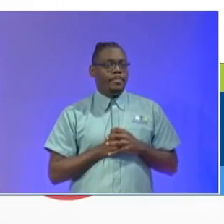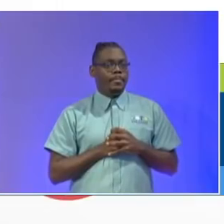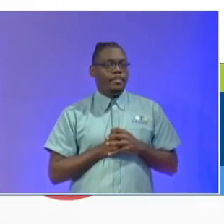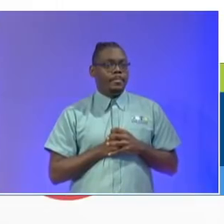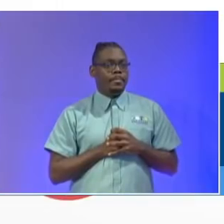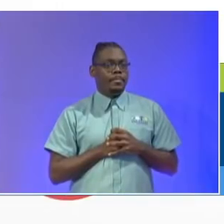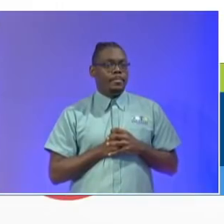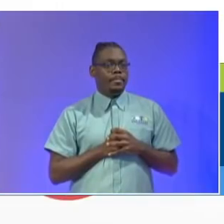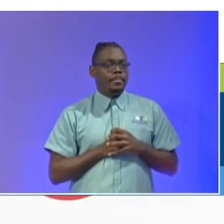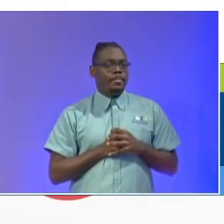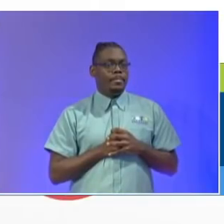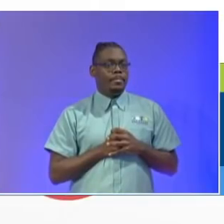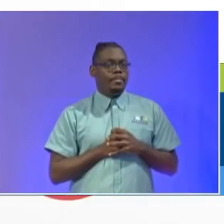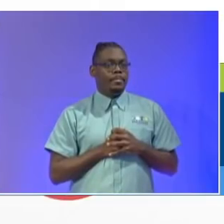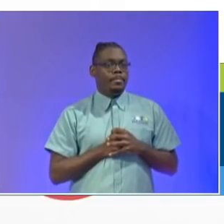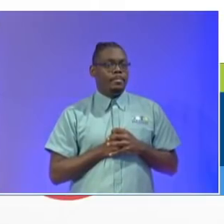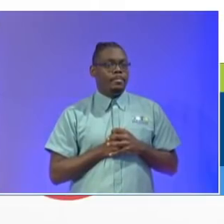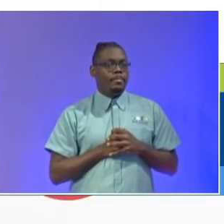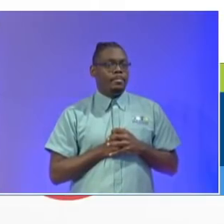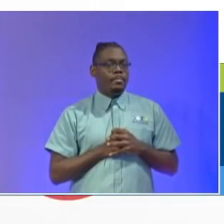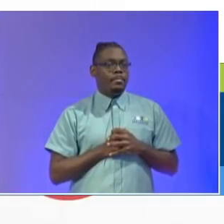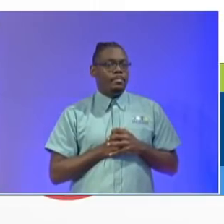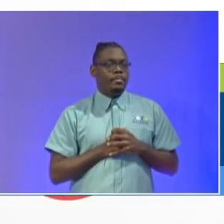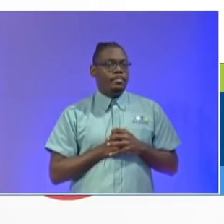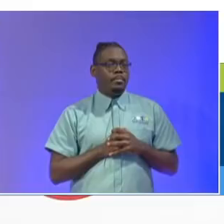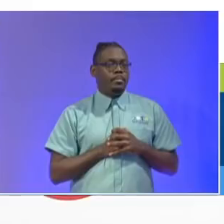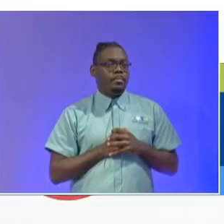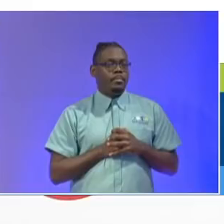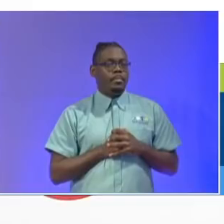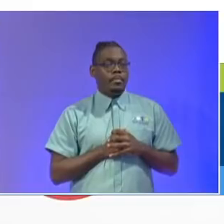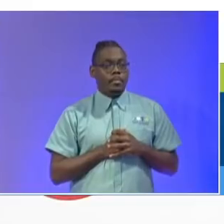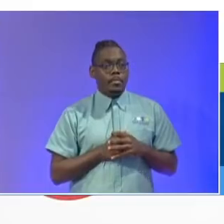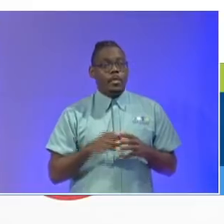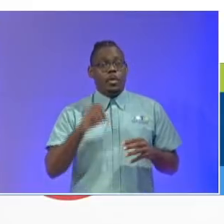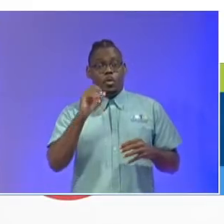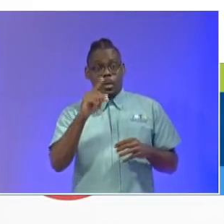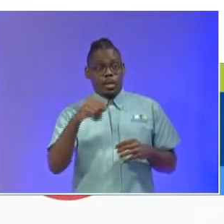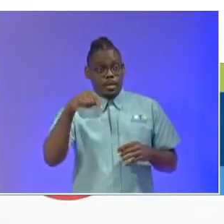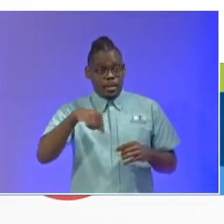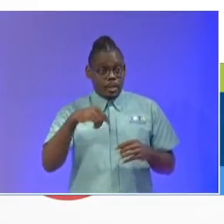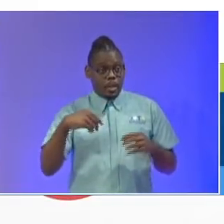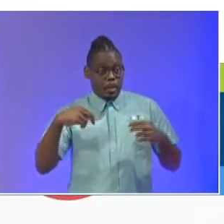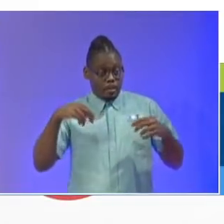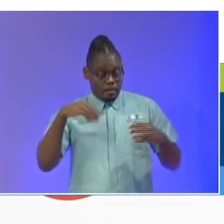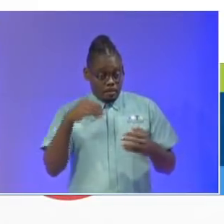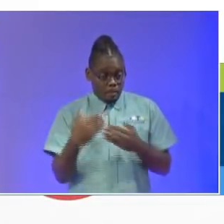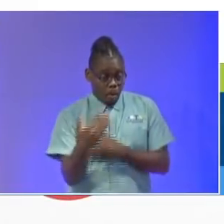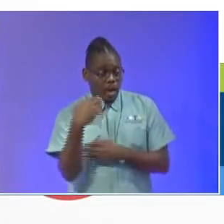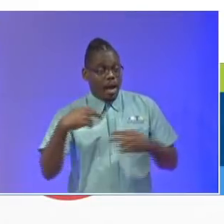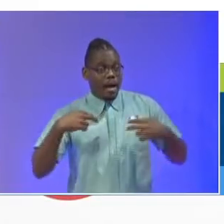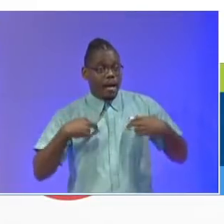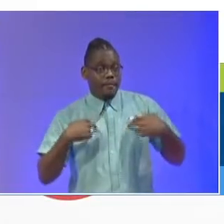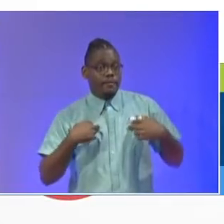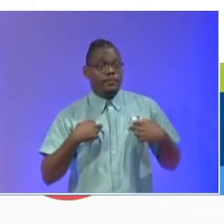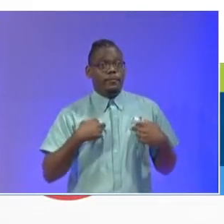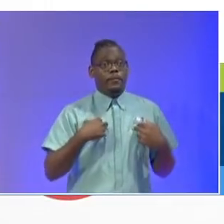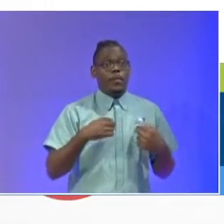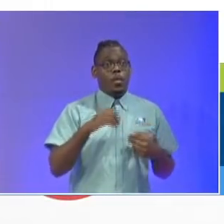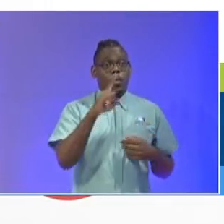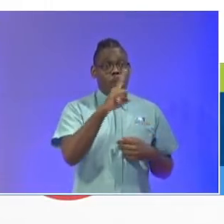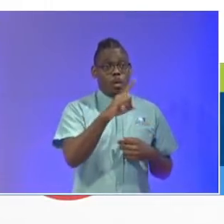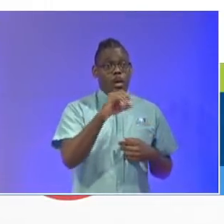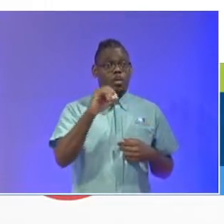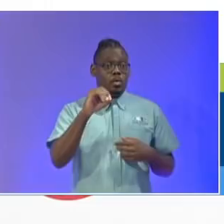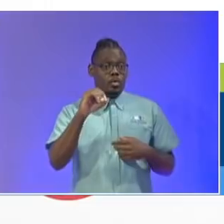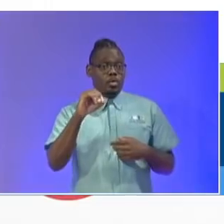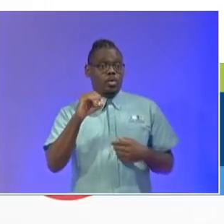As of this morning, we have 71 oxygen tanks available for use. And in addition to that, we have a system of accountability where